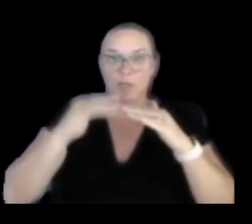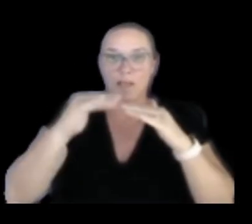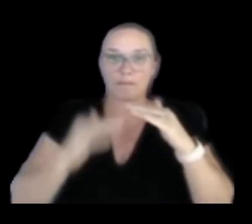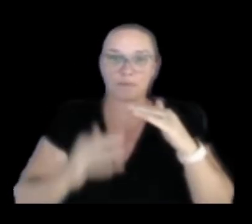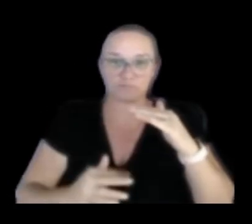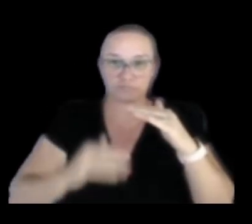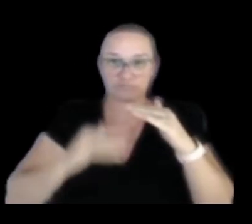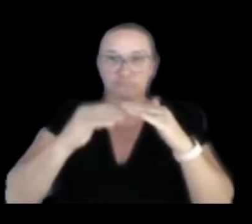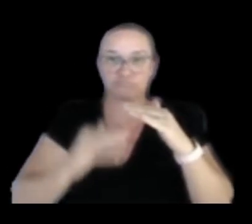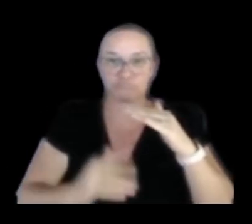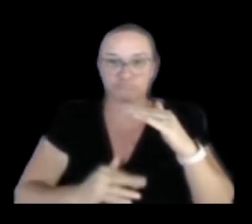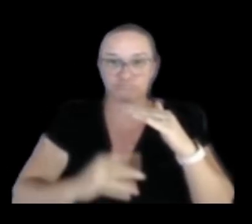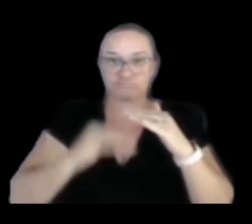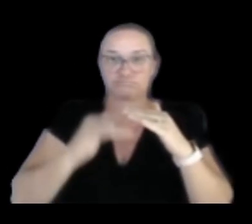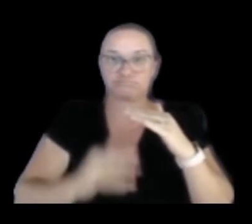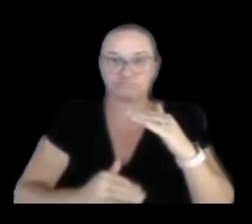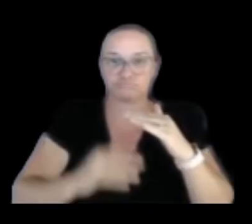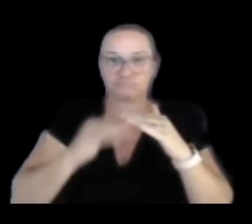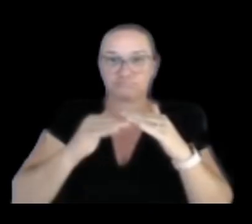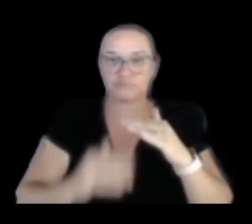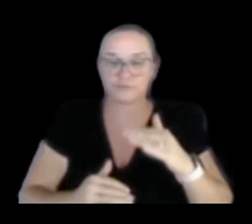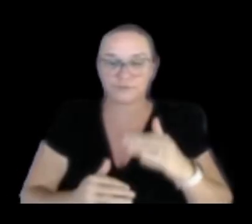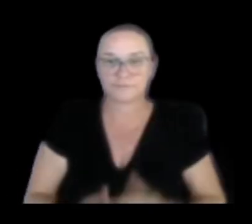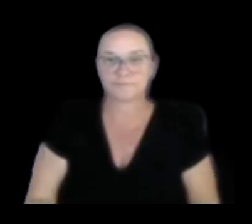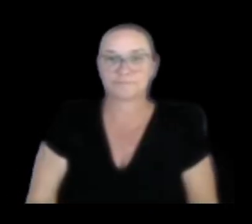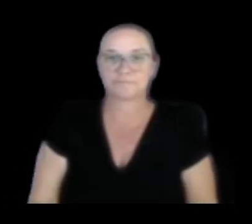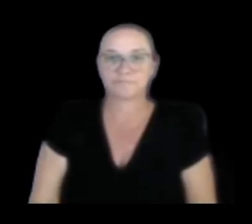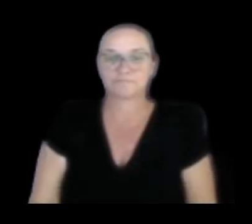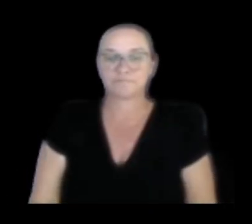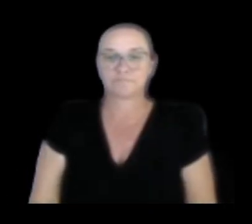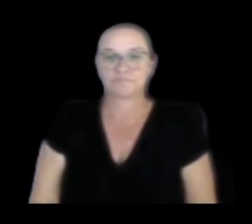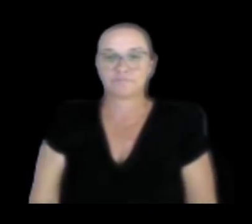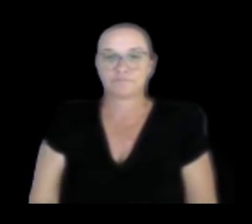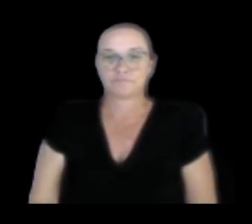and dropping down through this gas pistoning process.